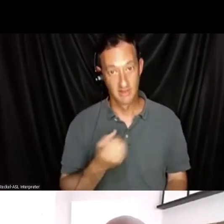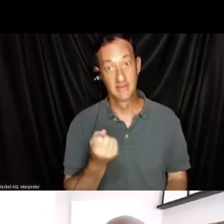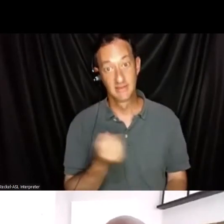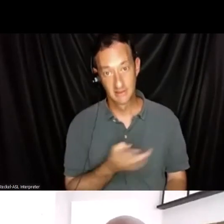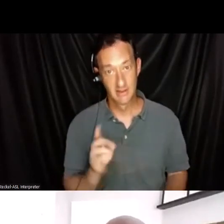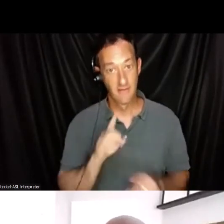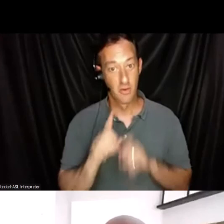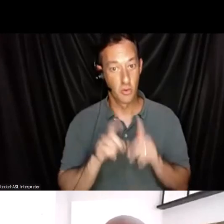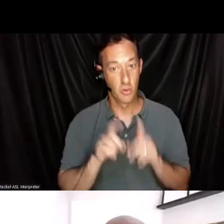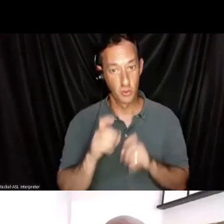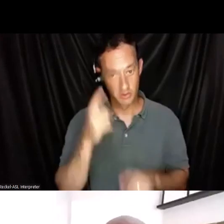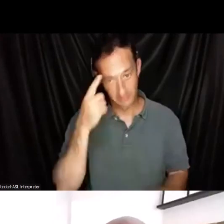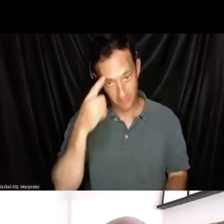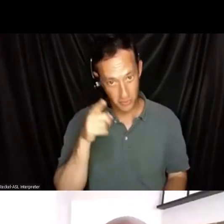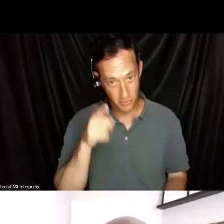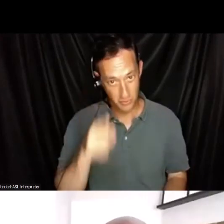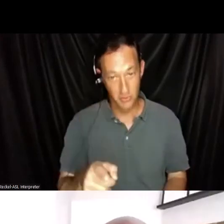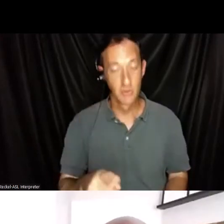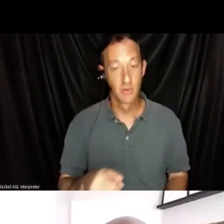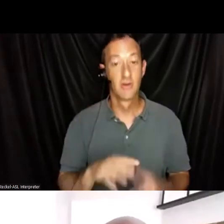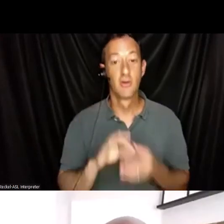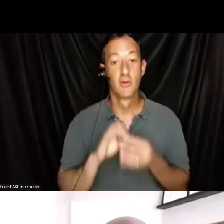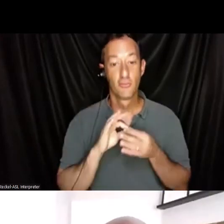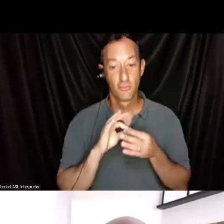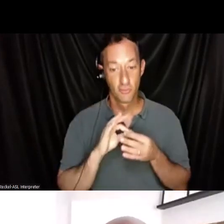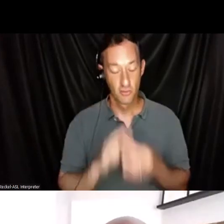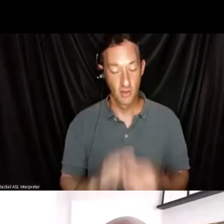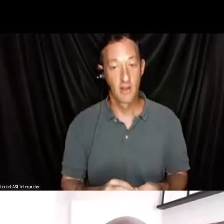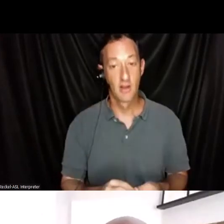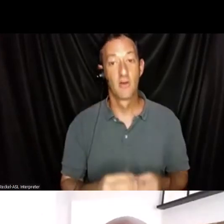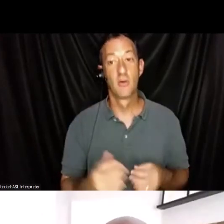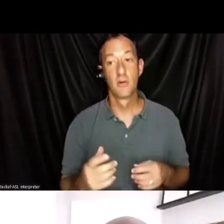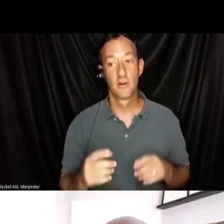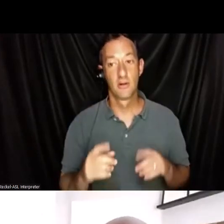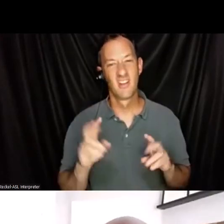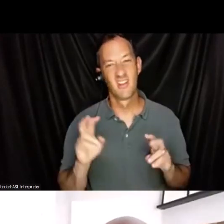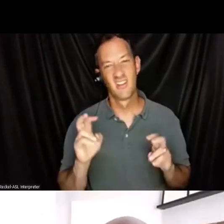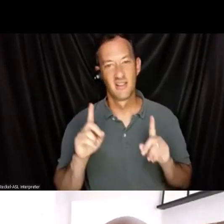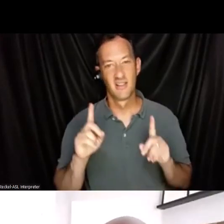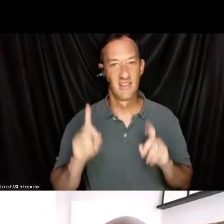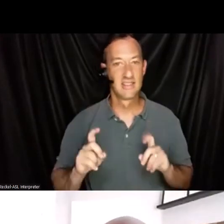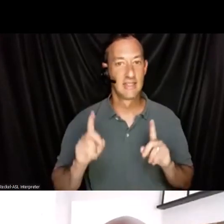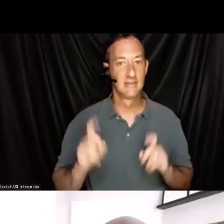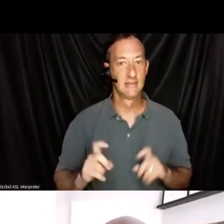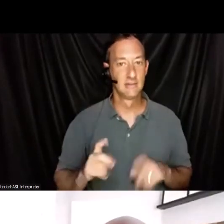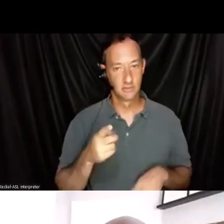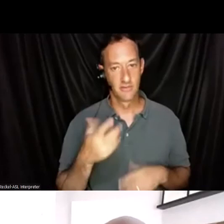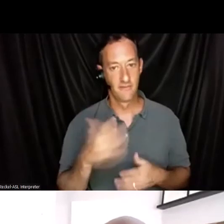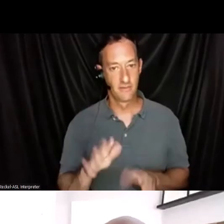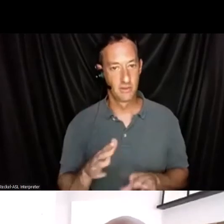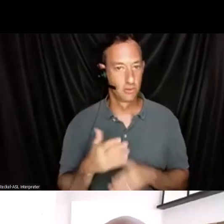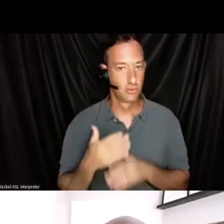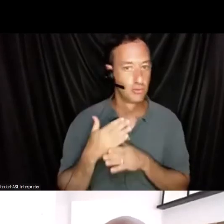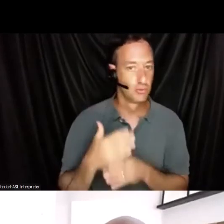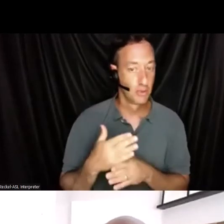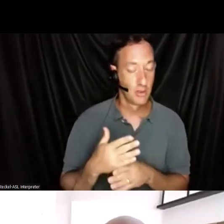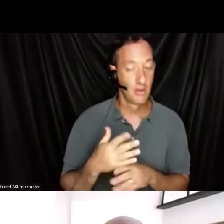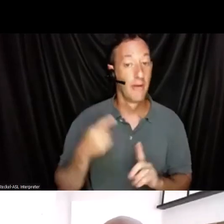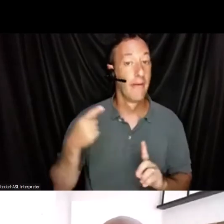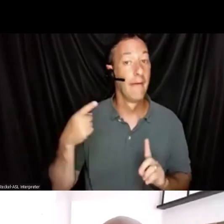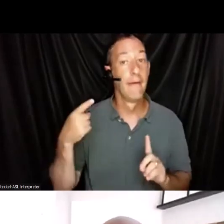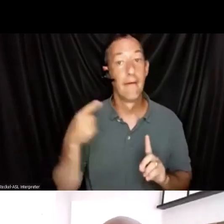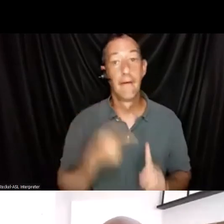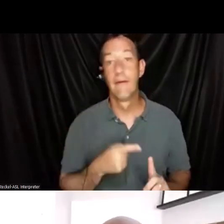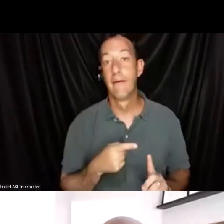you around the test that you shared, and specifically with